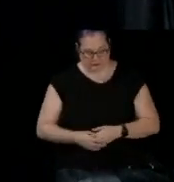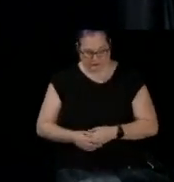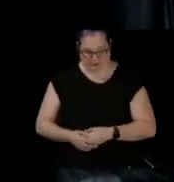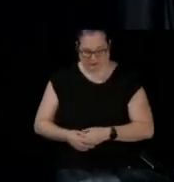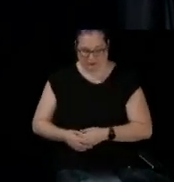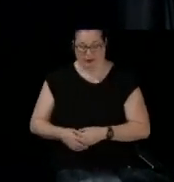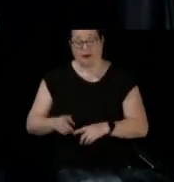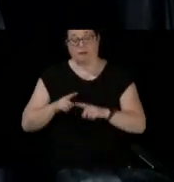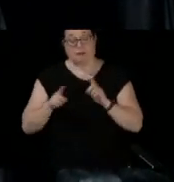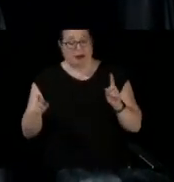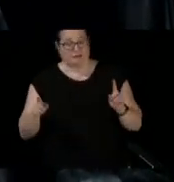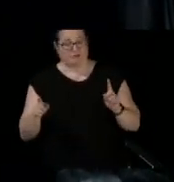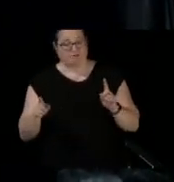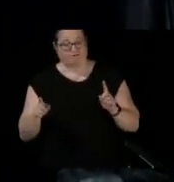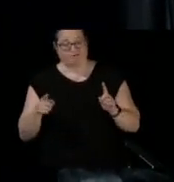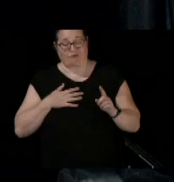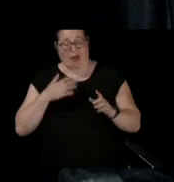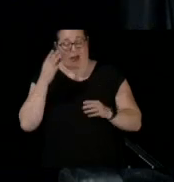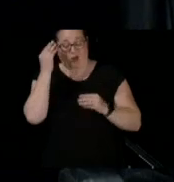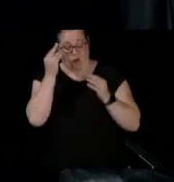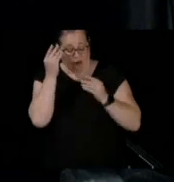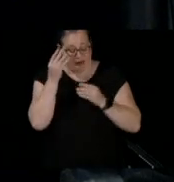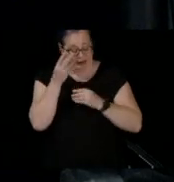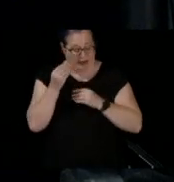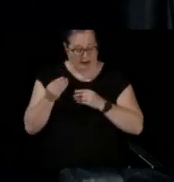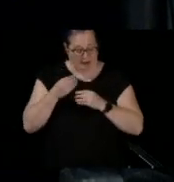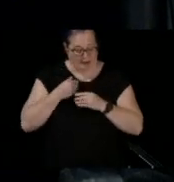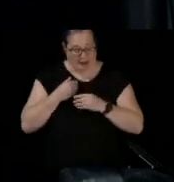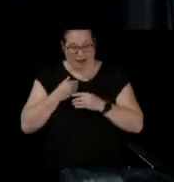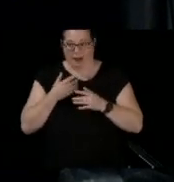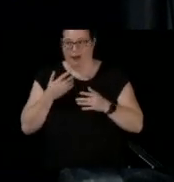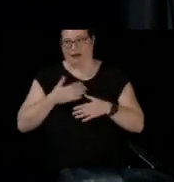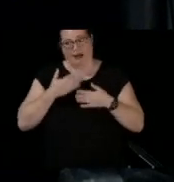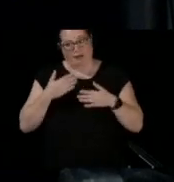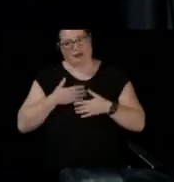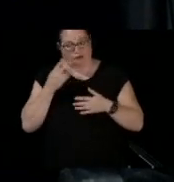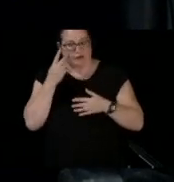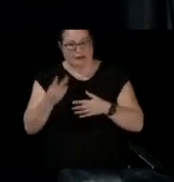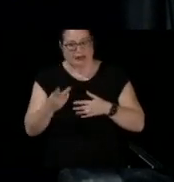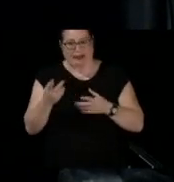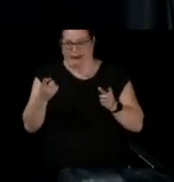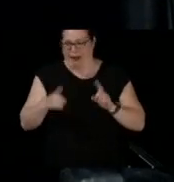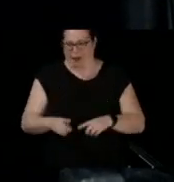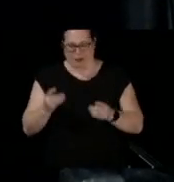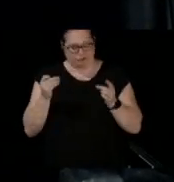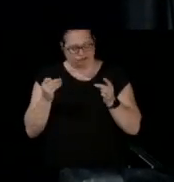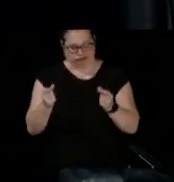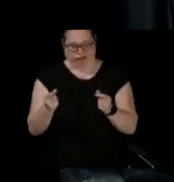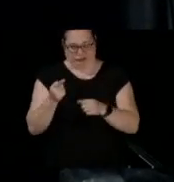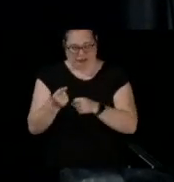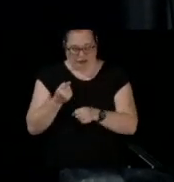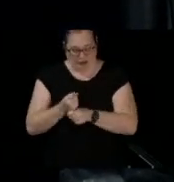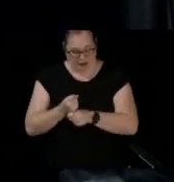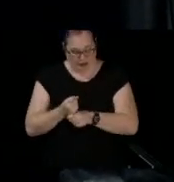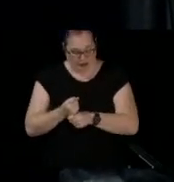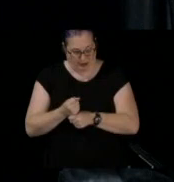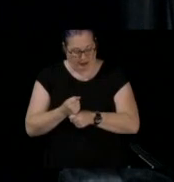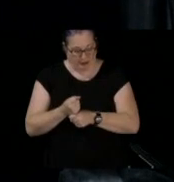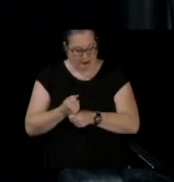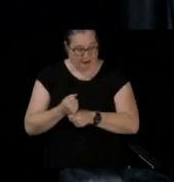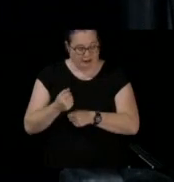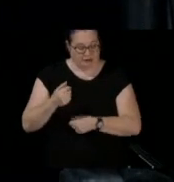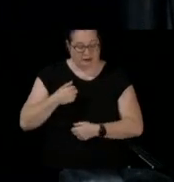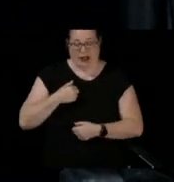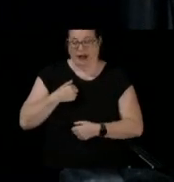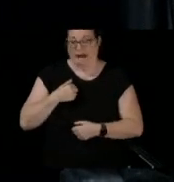Despite my worry and much to my delight, we got to that place almost immediately this year. I attribute our quick development of such an atmosphere